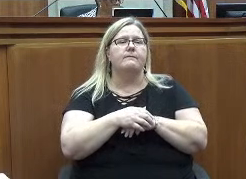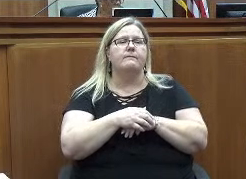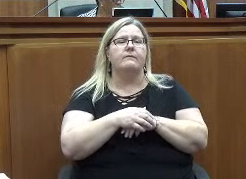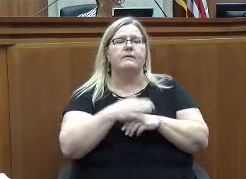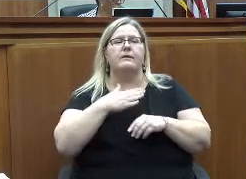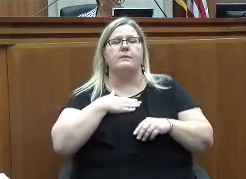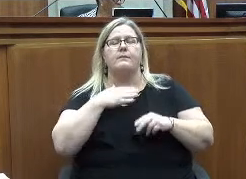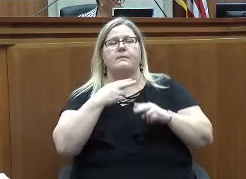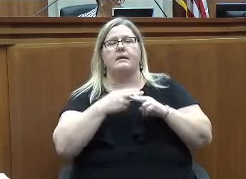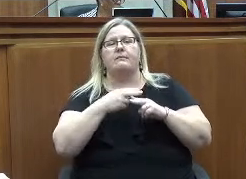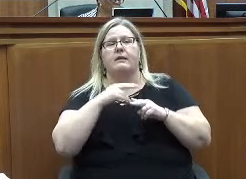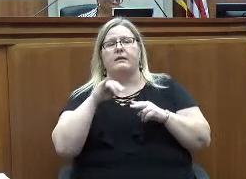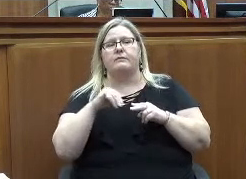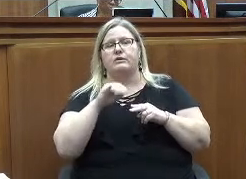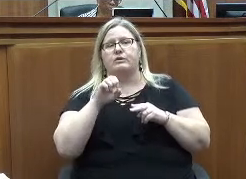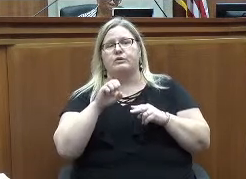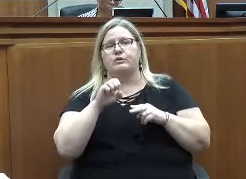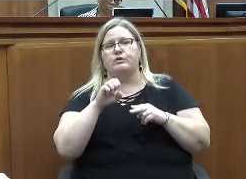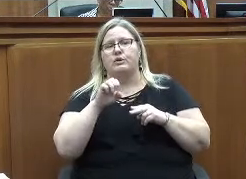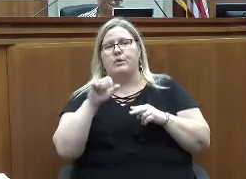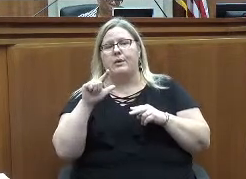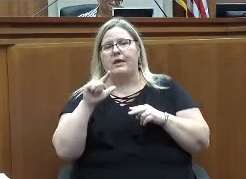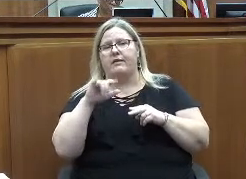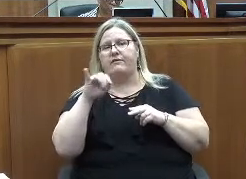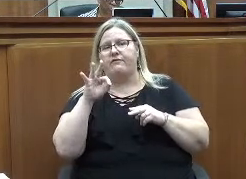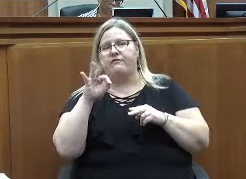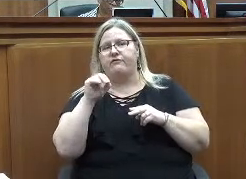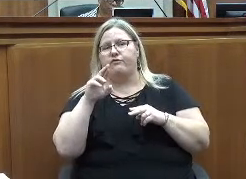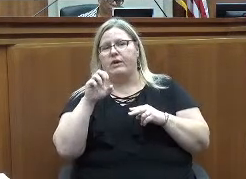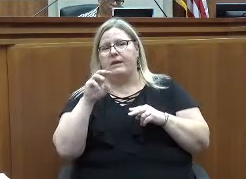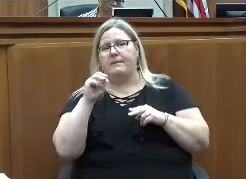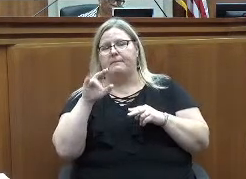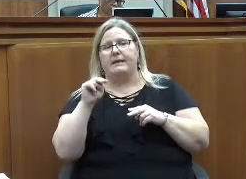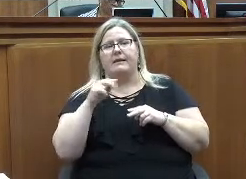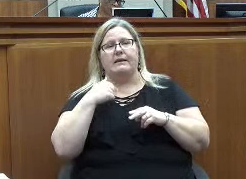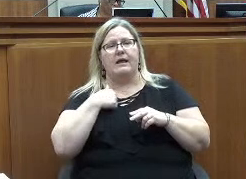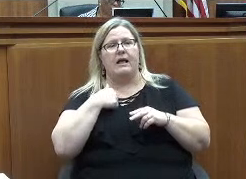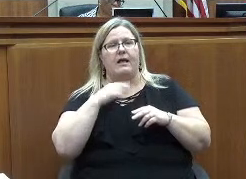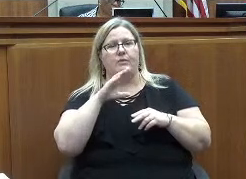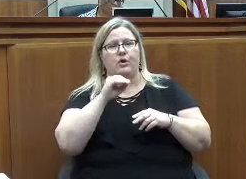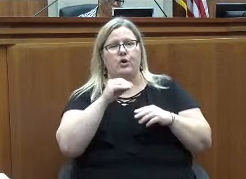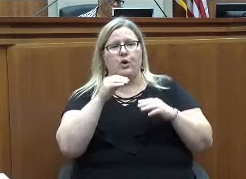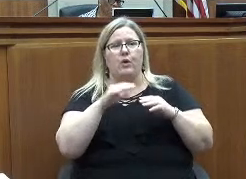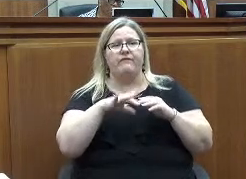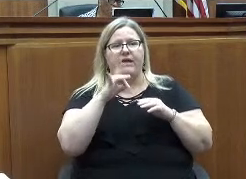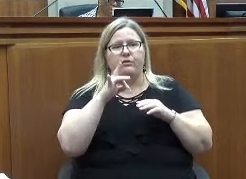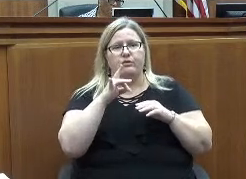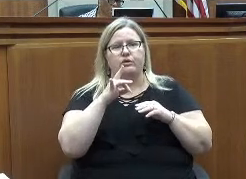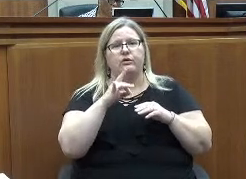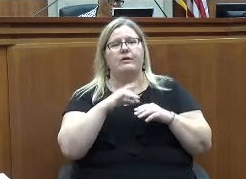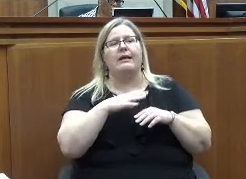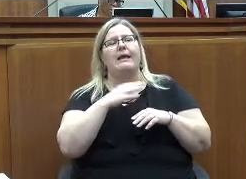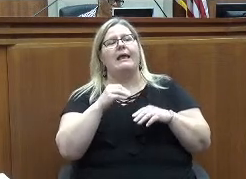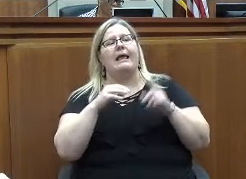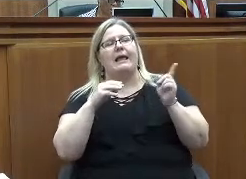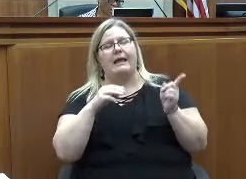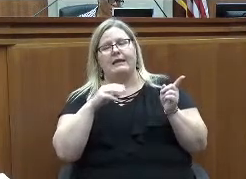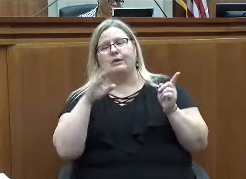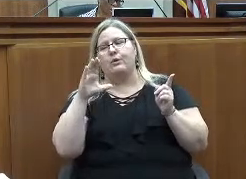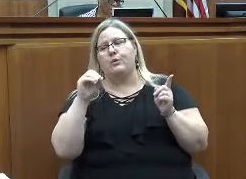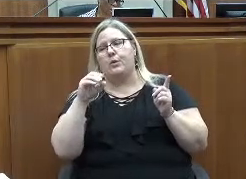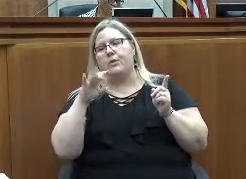My name is Joellen Freeman. I'm the co-founder and executive director of ACE. And this is my co-founder, Maddie Cannon.